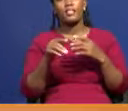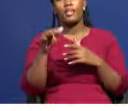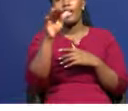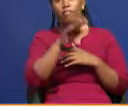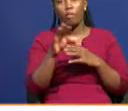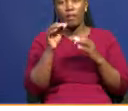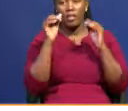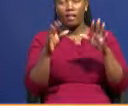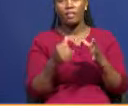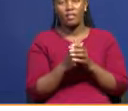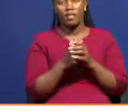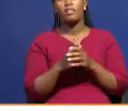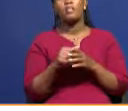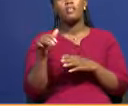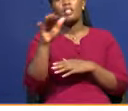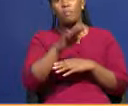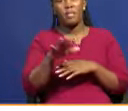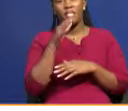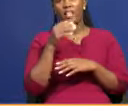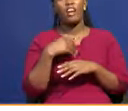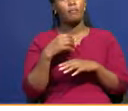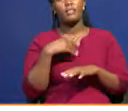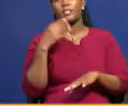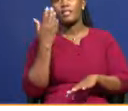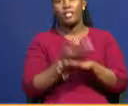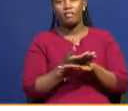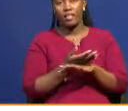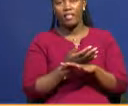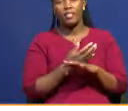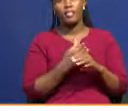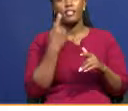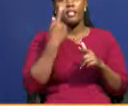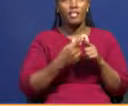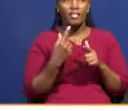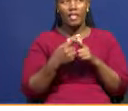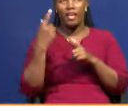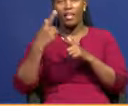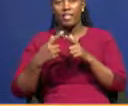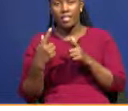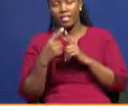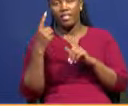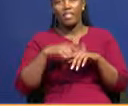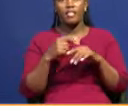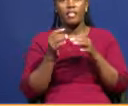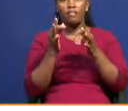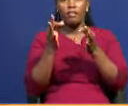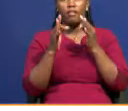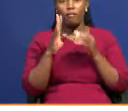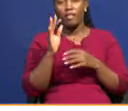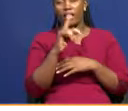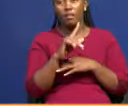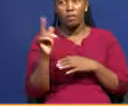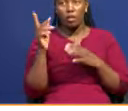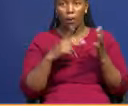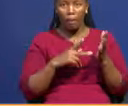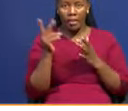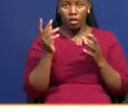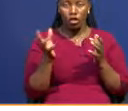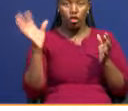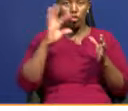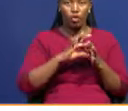environment, then the space has been so rigid that they don't pay to government the distribution. every year why we make the finance bill, for example, okay. is to incorporate some of the